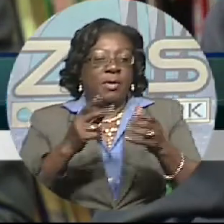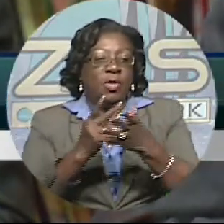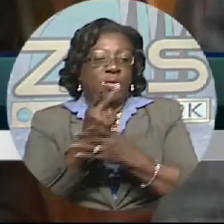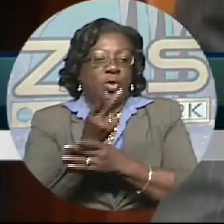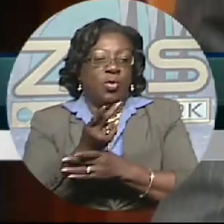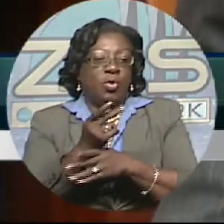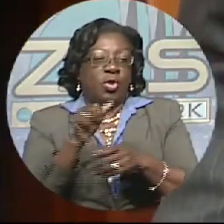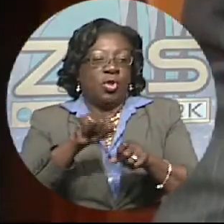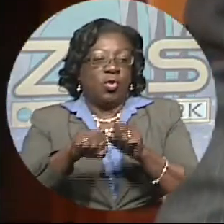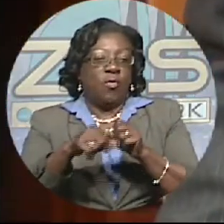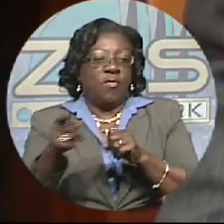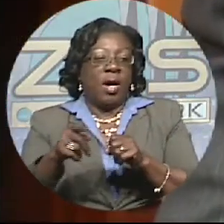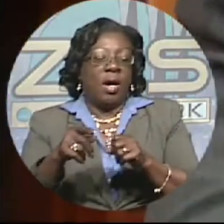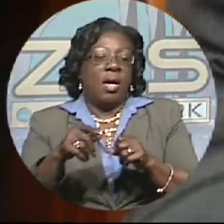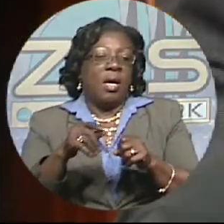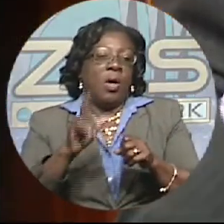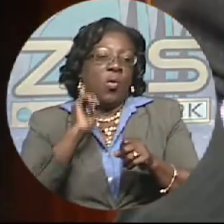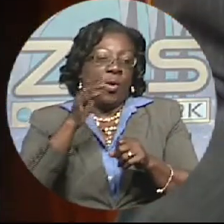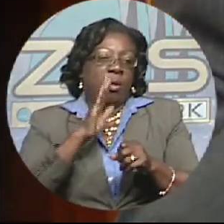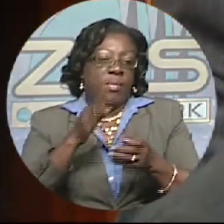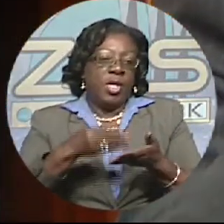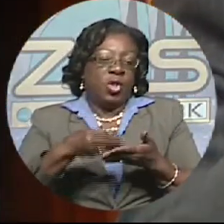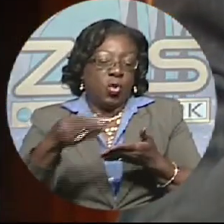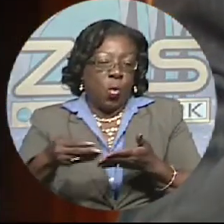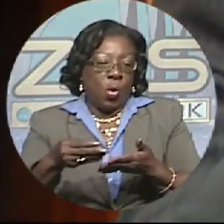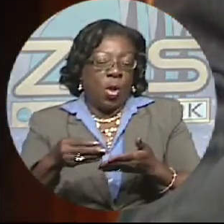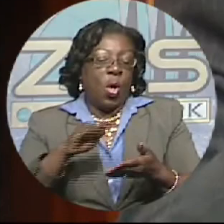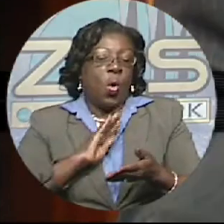sold. We have been successful in